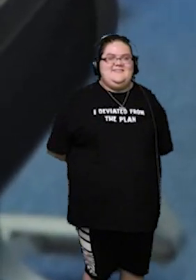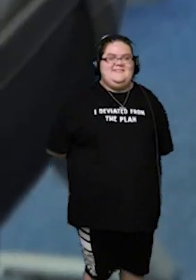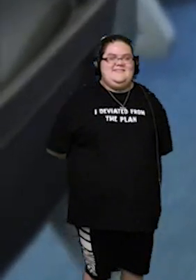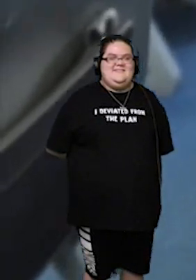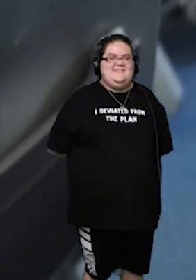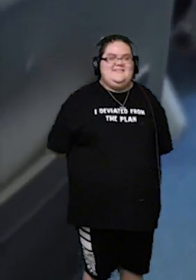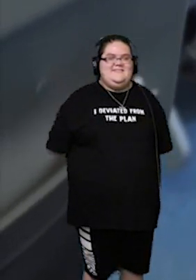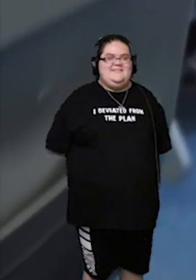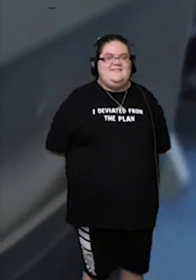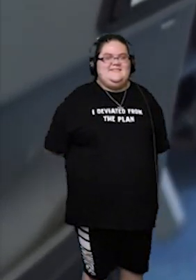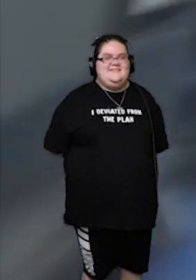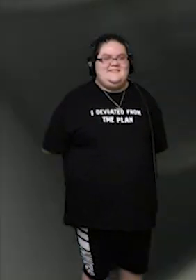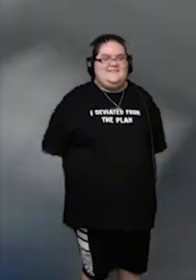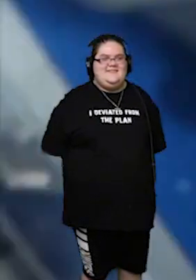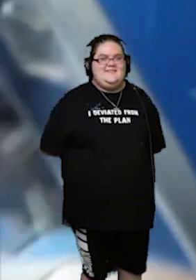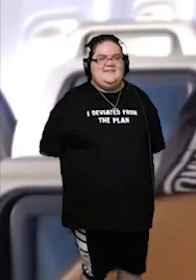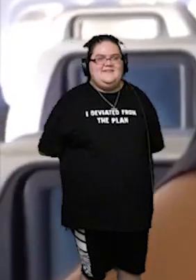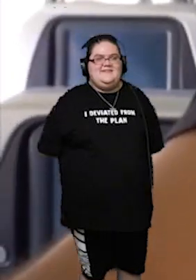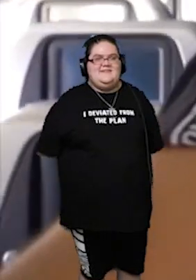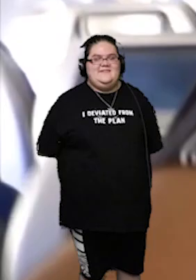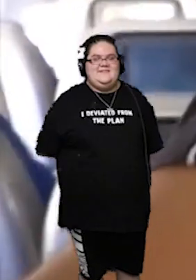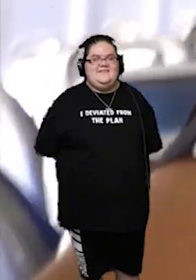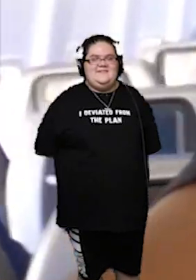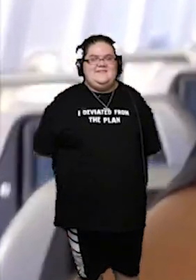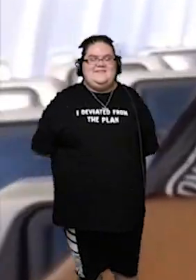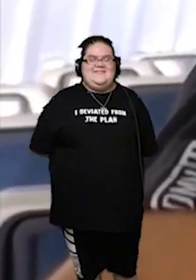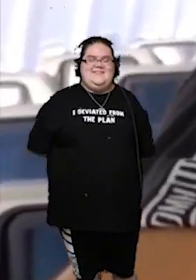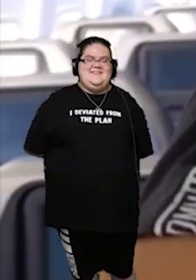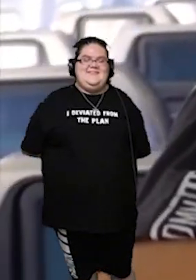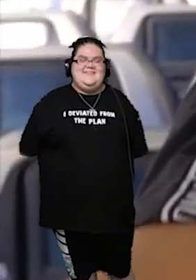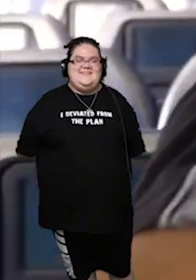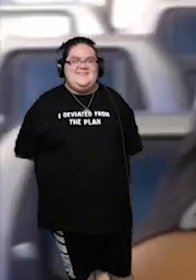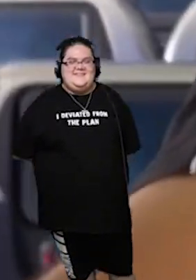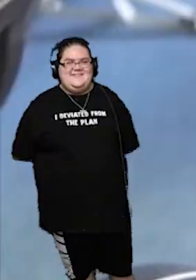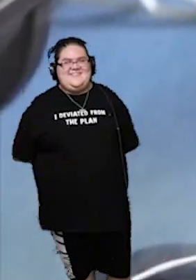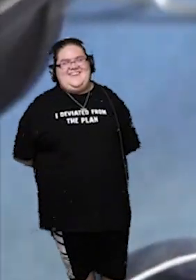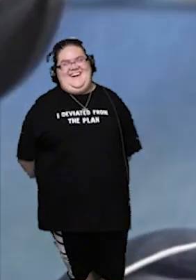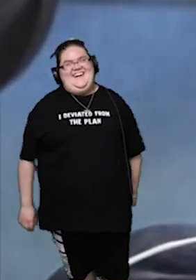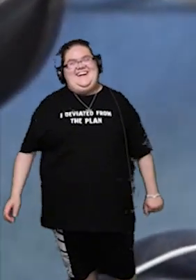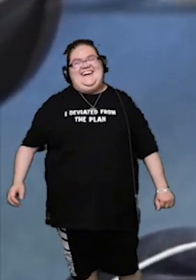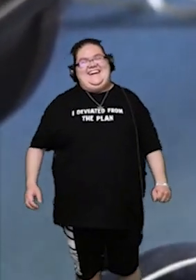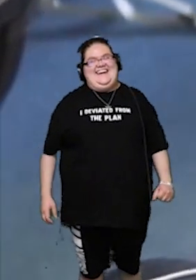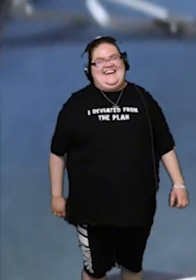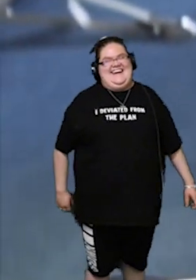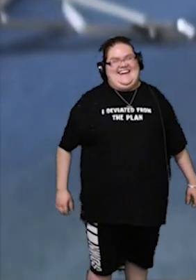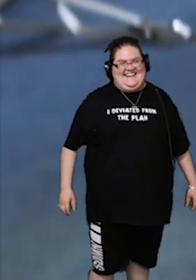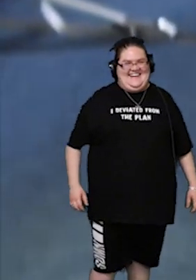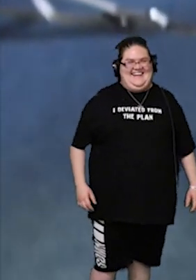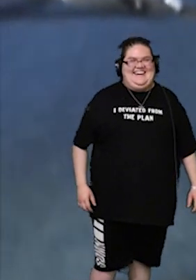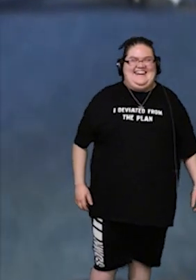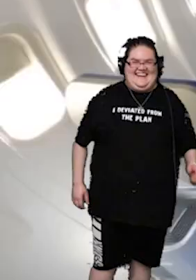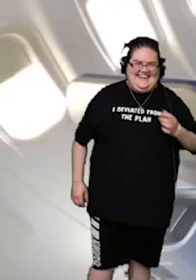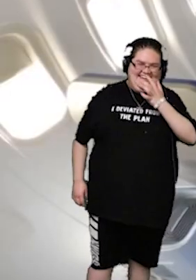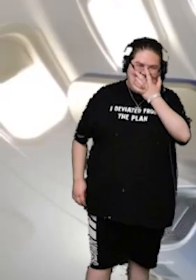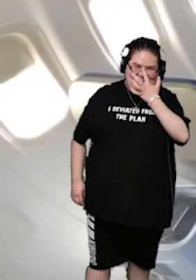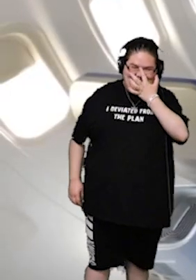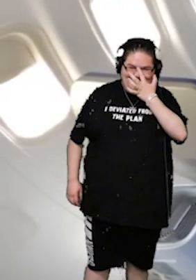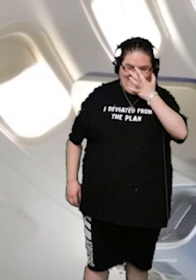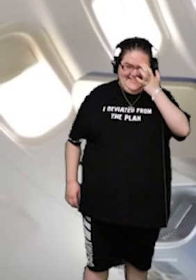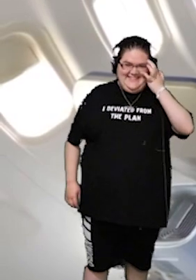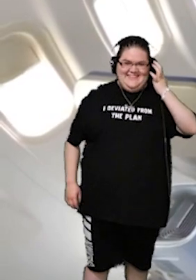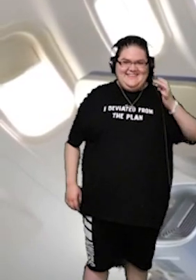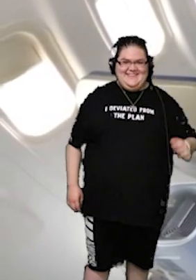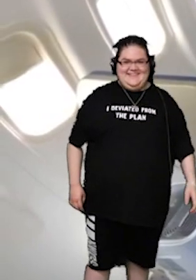star. Who's there? Drink, sir. Yeah, please. No, fuck you. Oh. Right then.